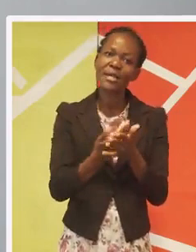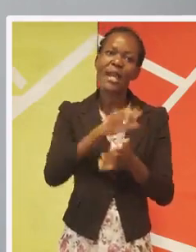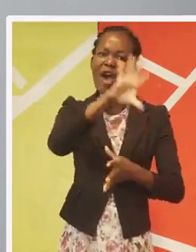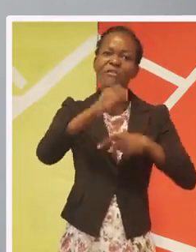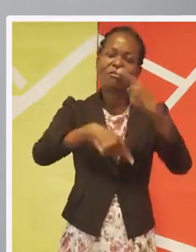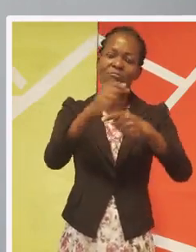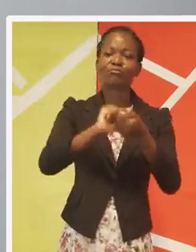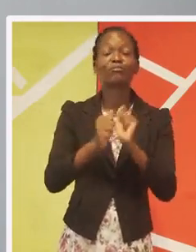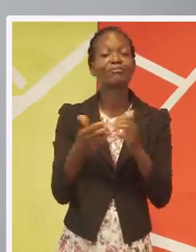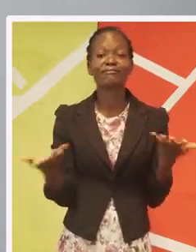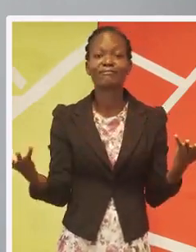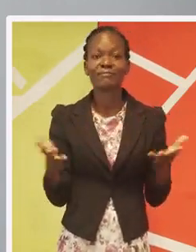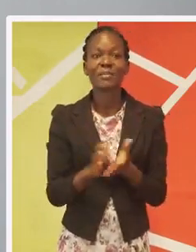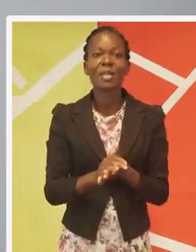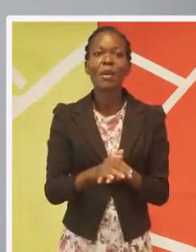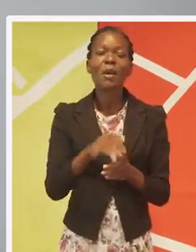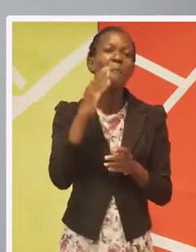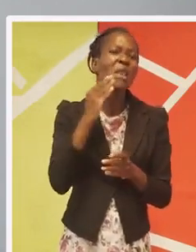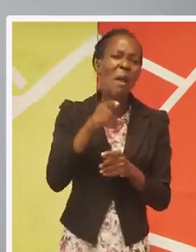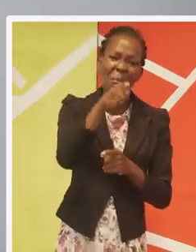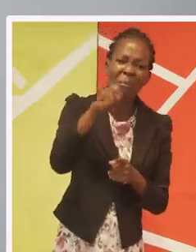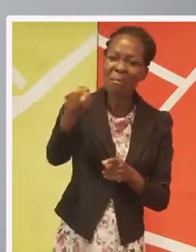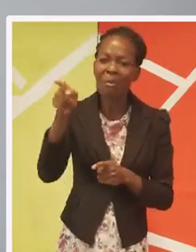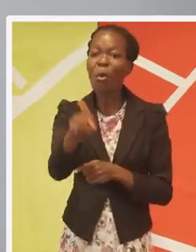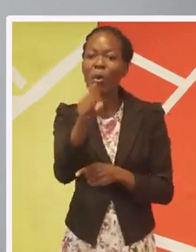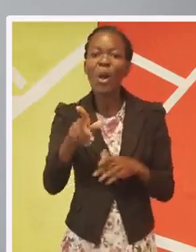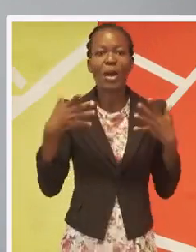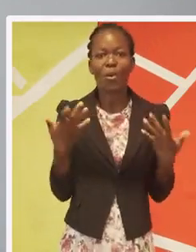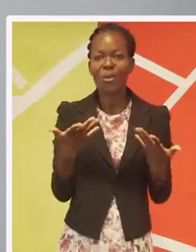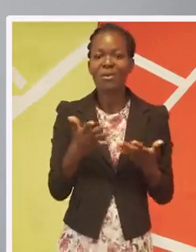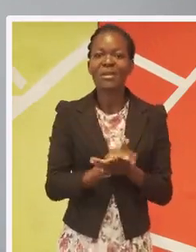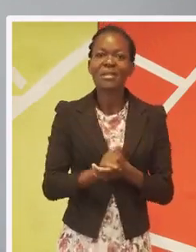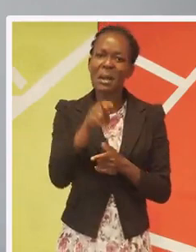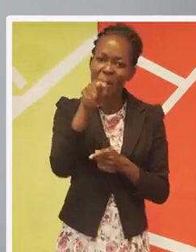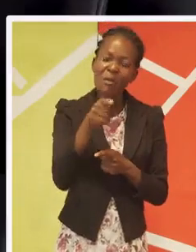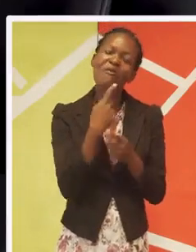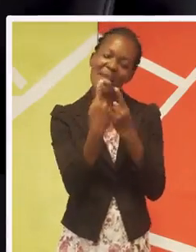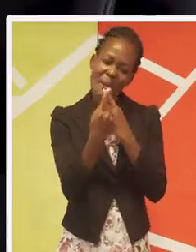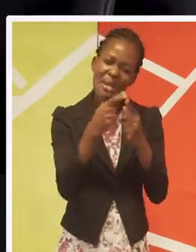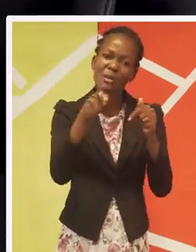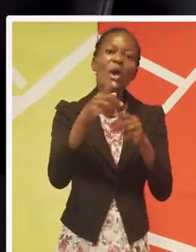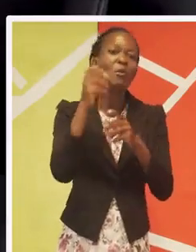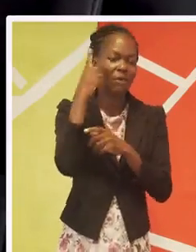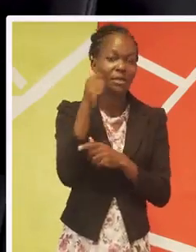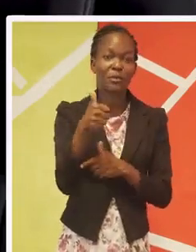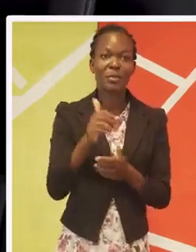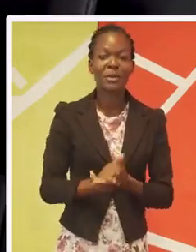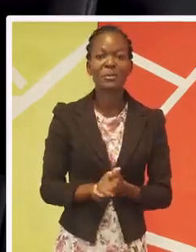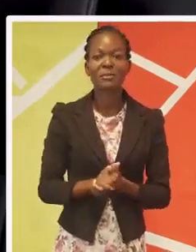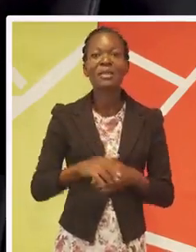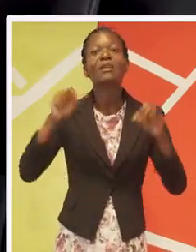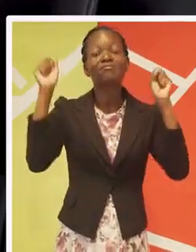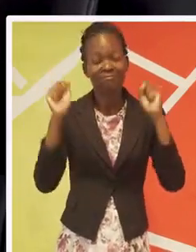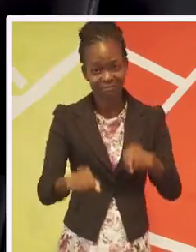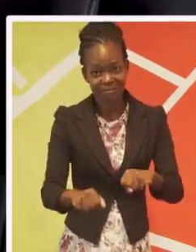continents? And who is to blame and what can be done about it? This is what we'll be looking at in this episode. Yes, the content is